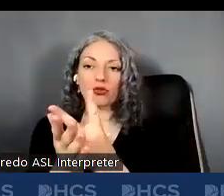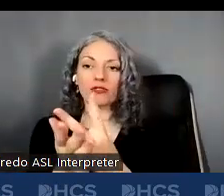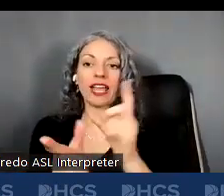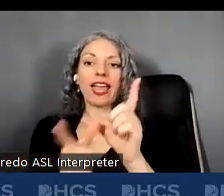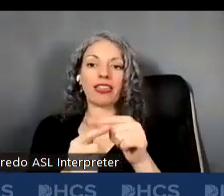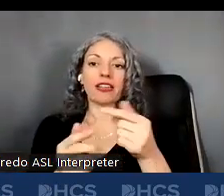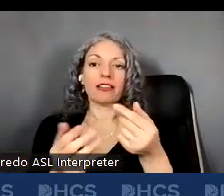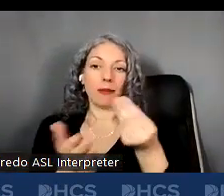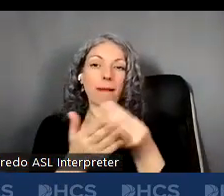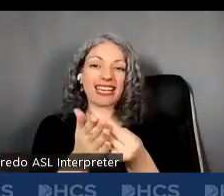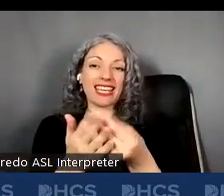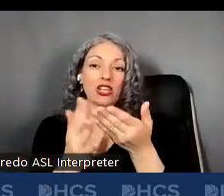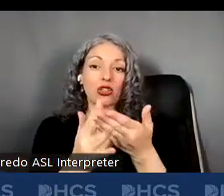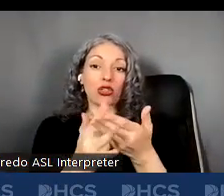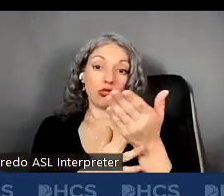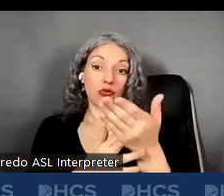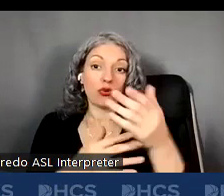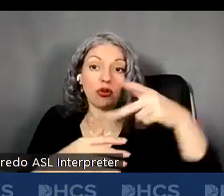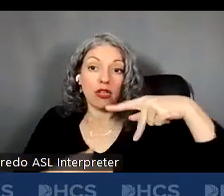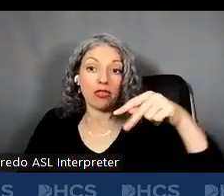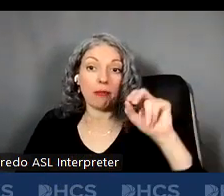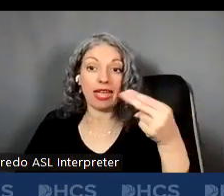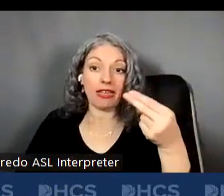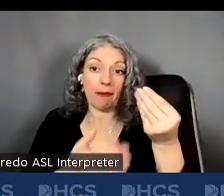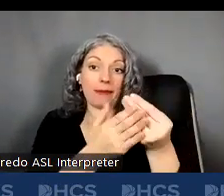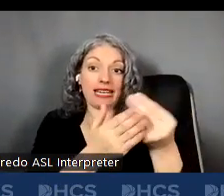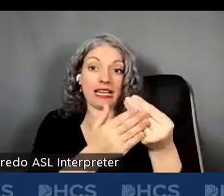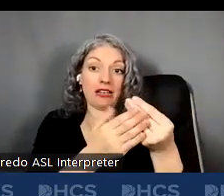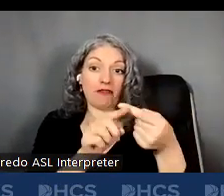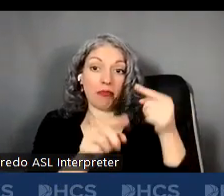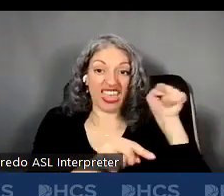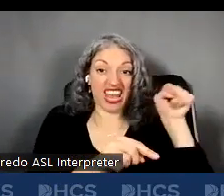through the path dollars.